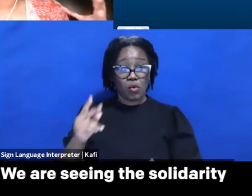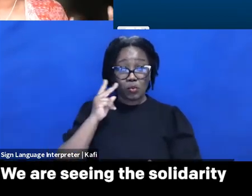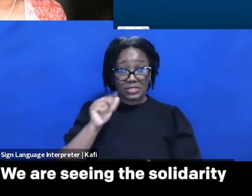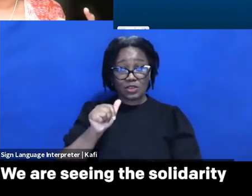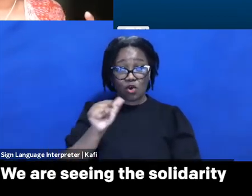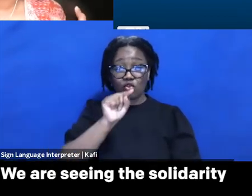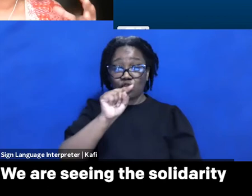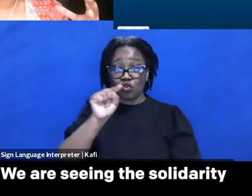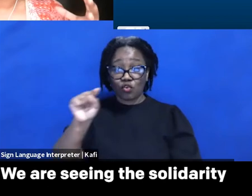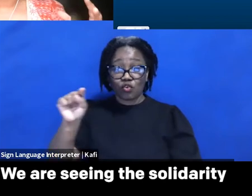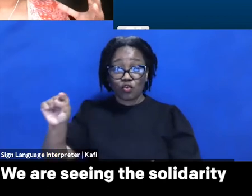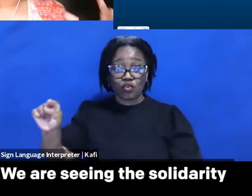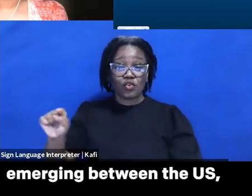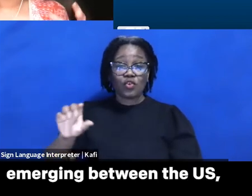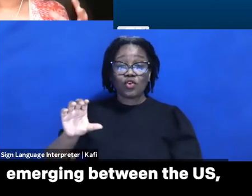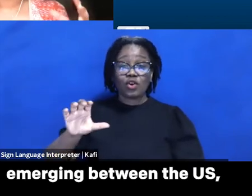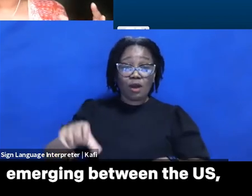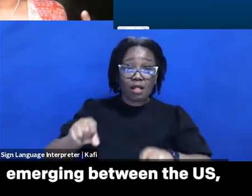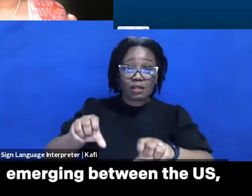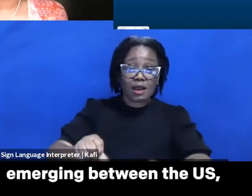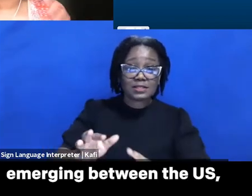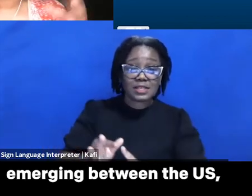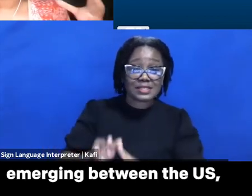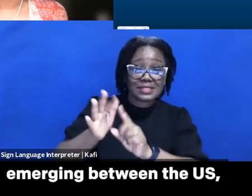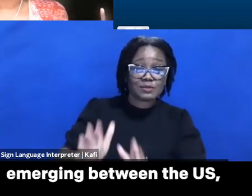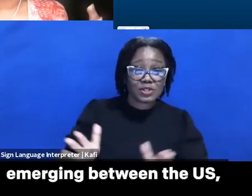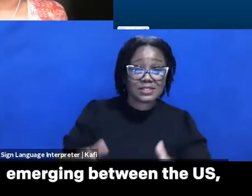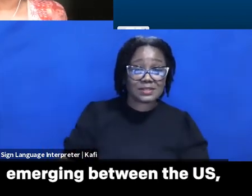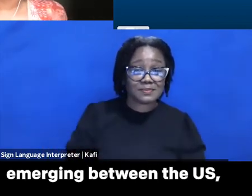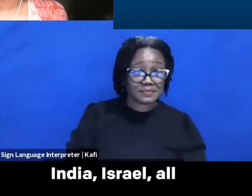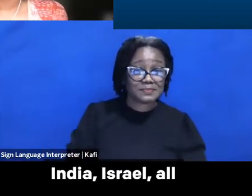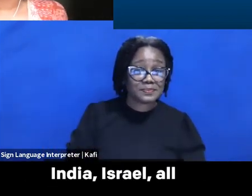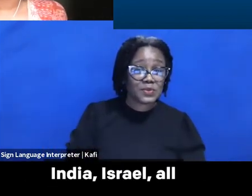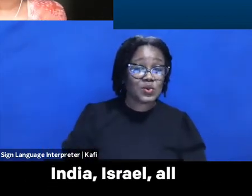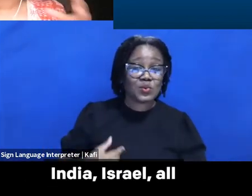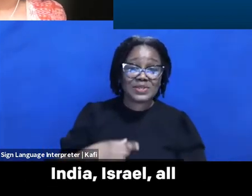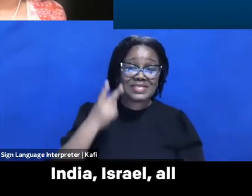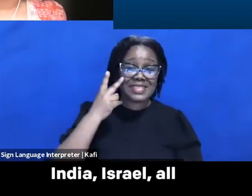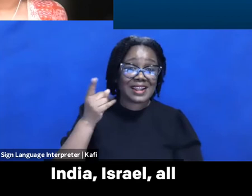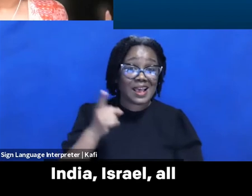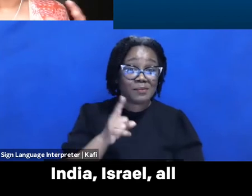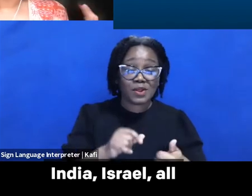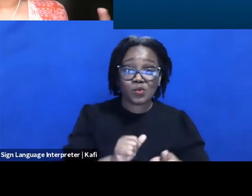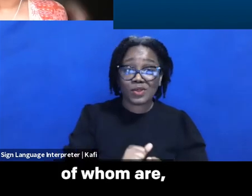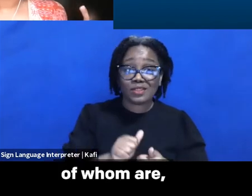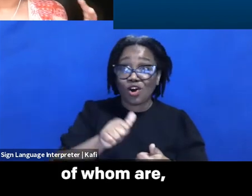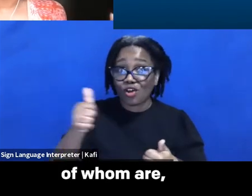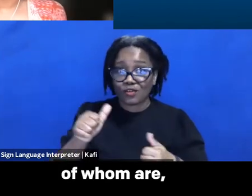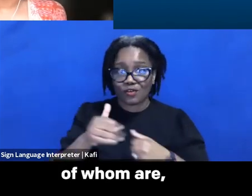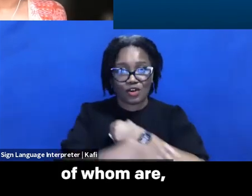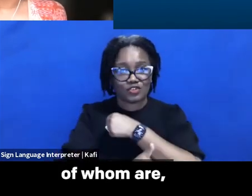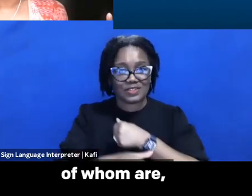seeing the solidarity emerging between the US, India, Israel, all of